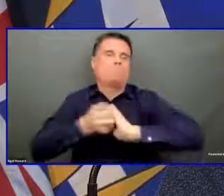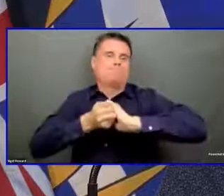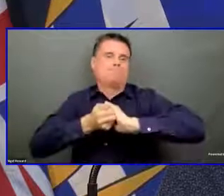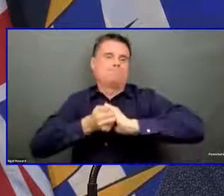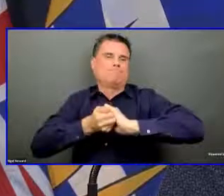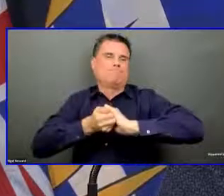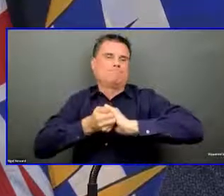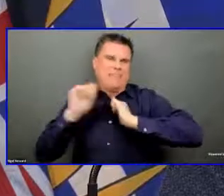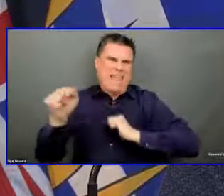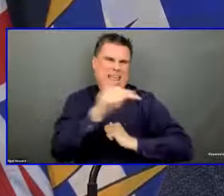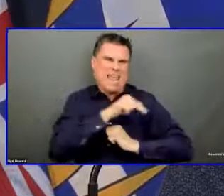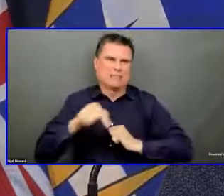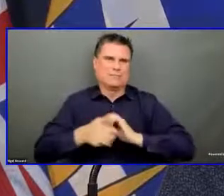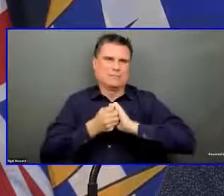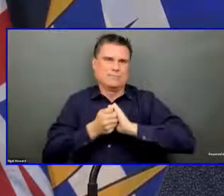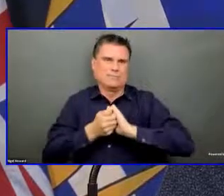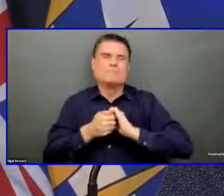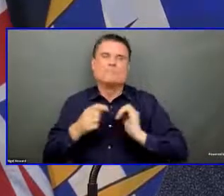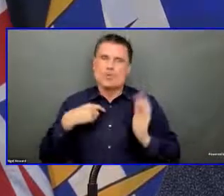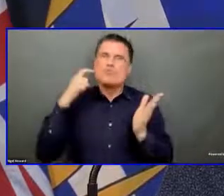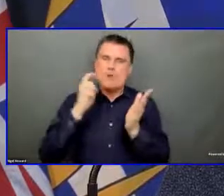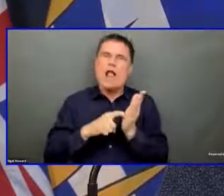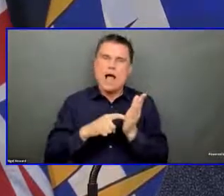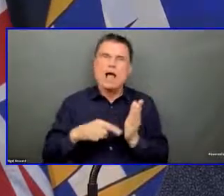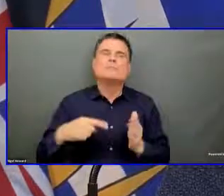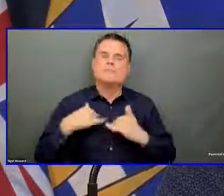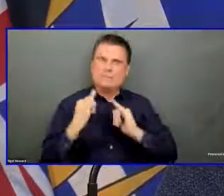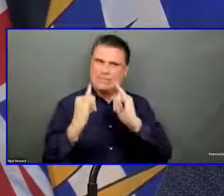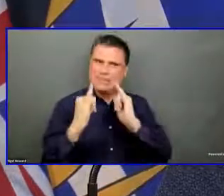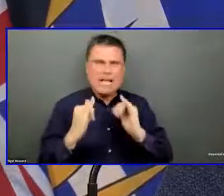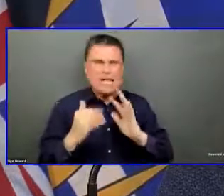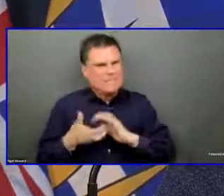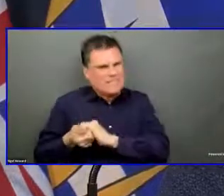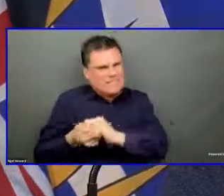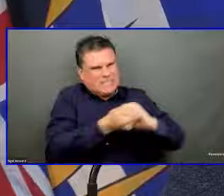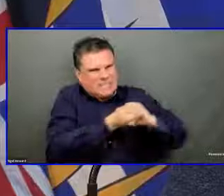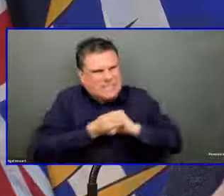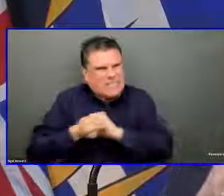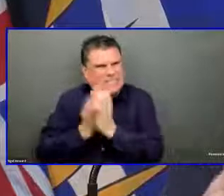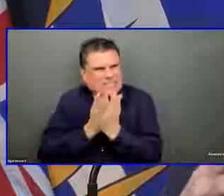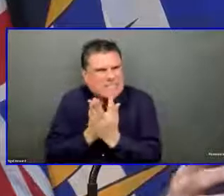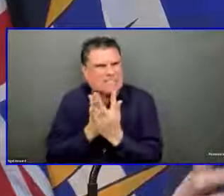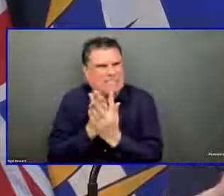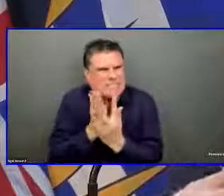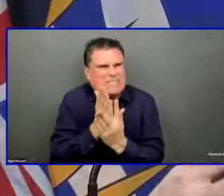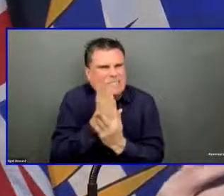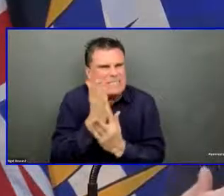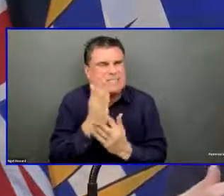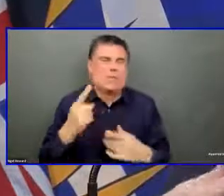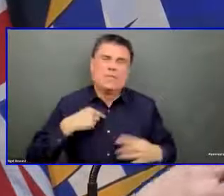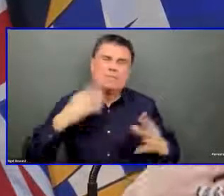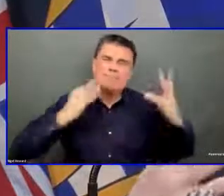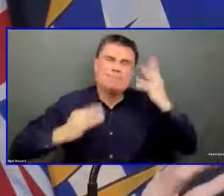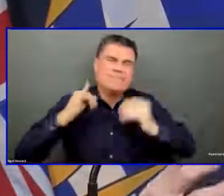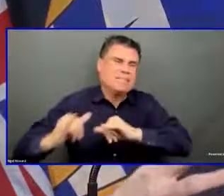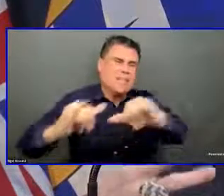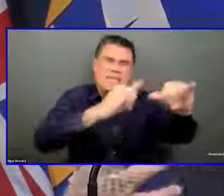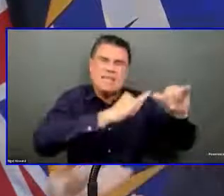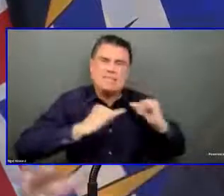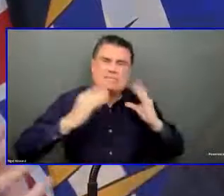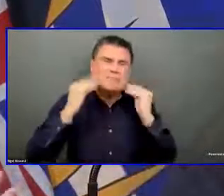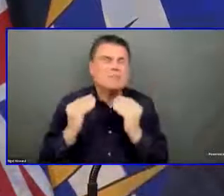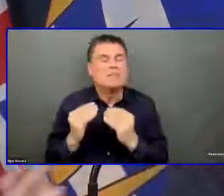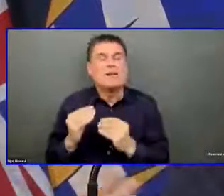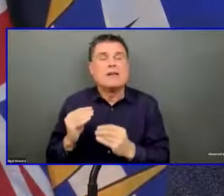acknowledge that we've all experienced losses this past year. Some of them are an accumulation of tiny losses of those joys,